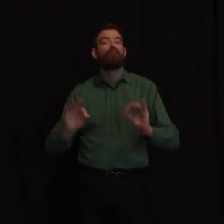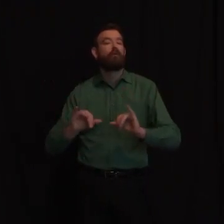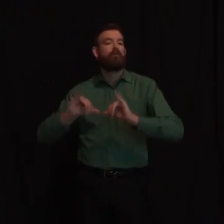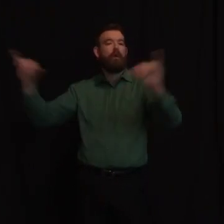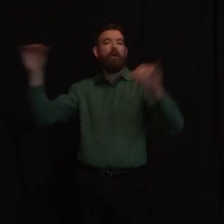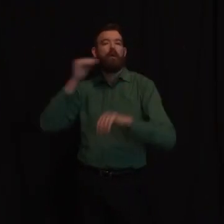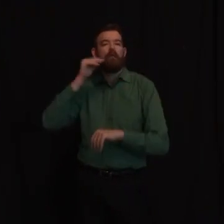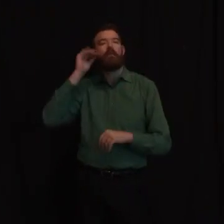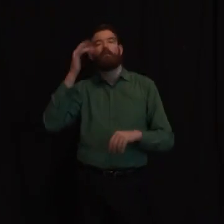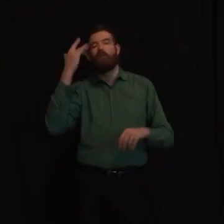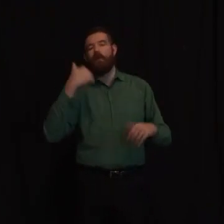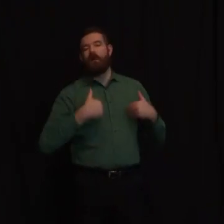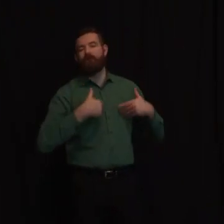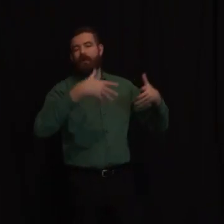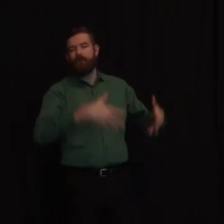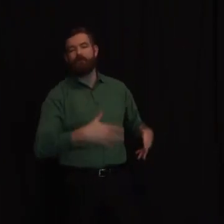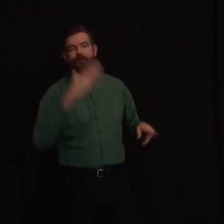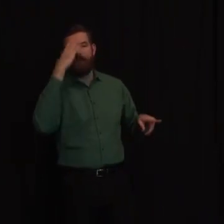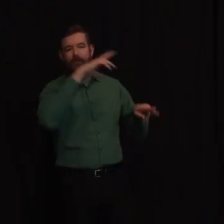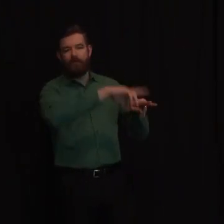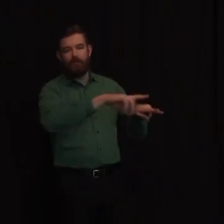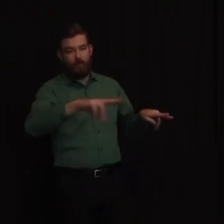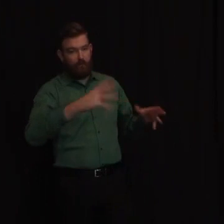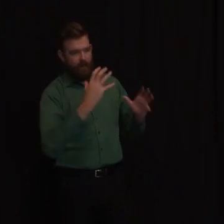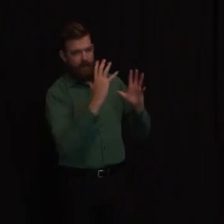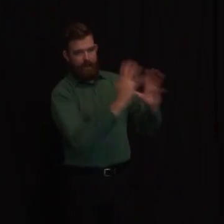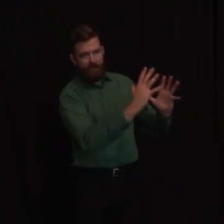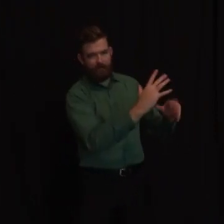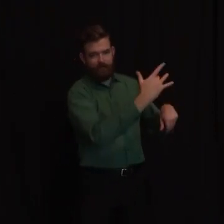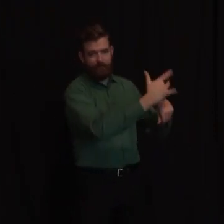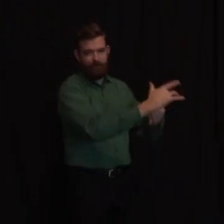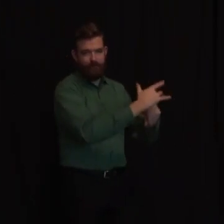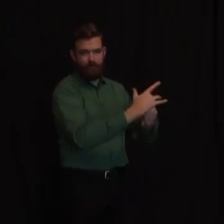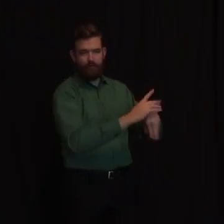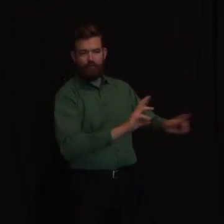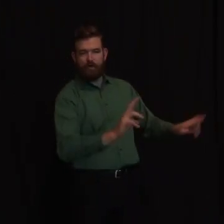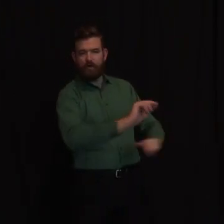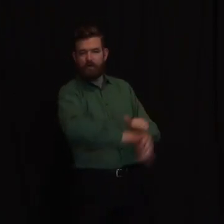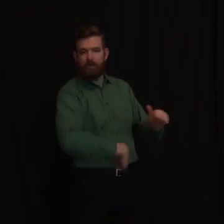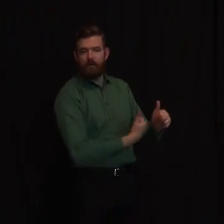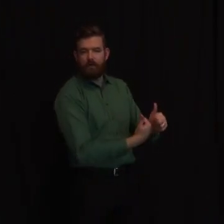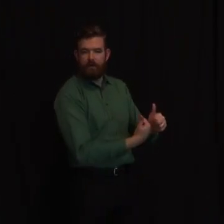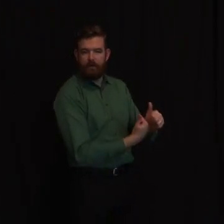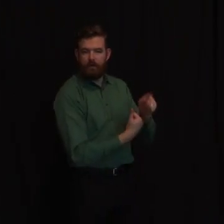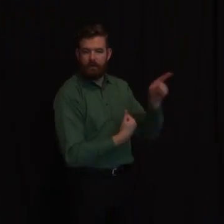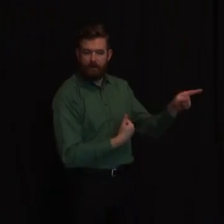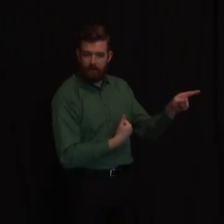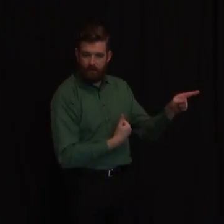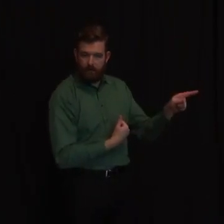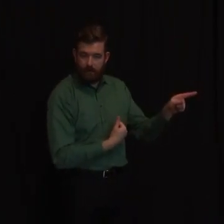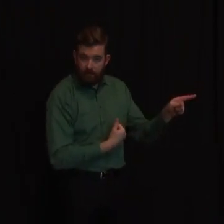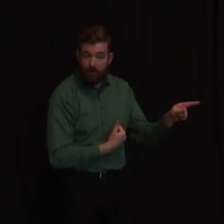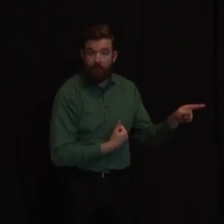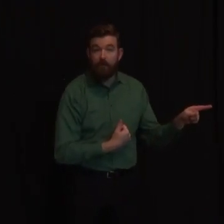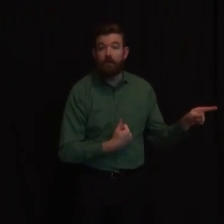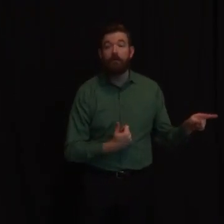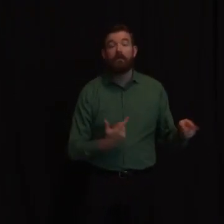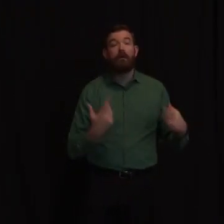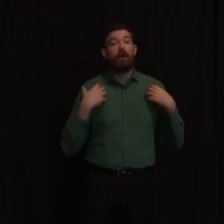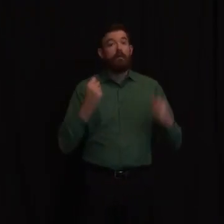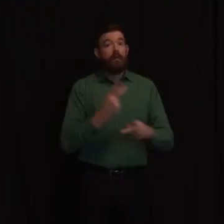And we want it that way. Yeah, I think the governor mentioned healthcare workers need a break as well, and this perhaps gives